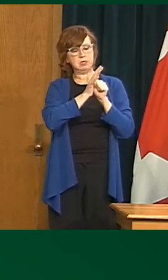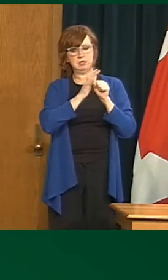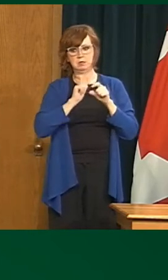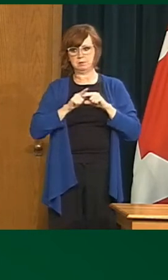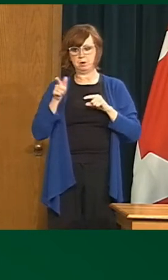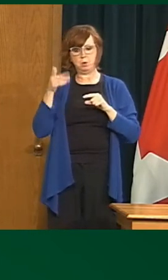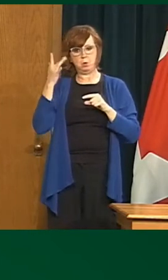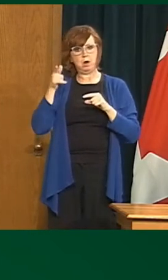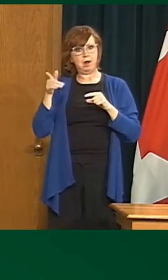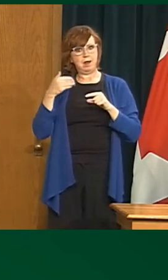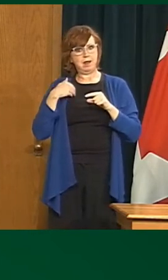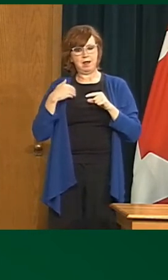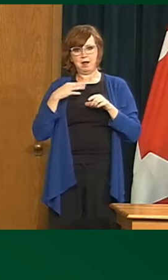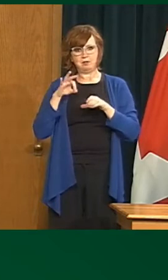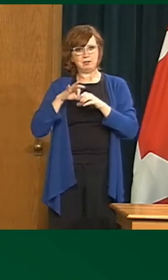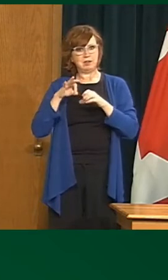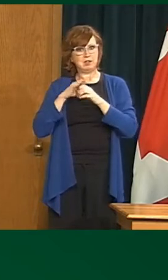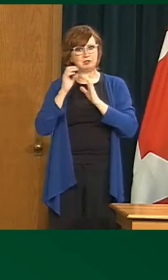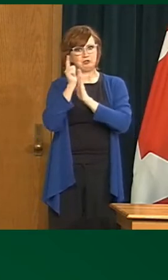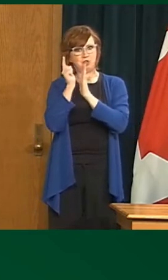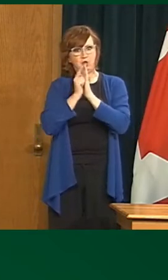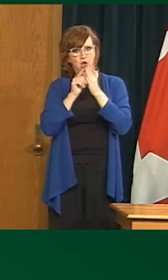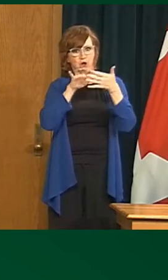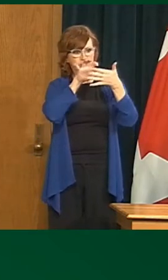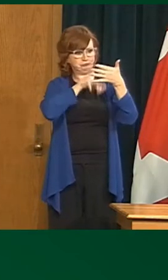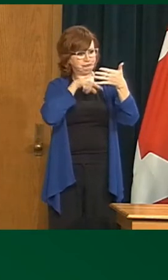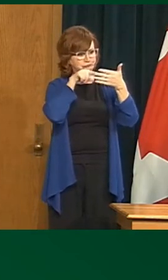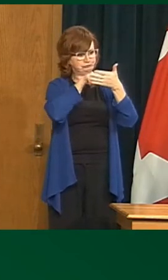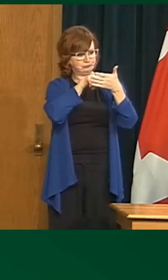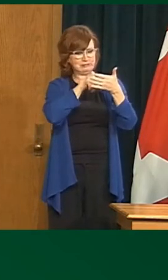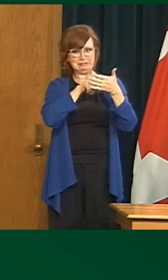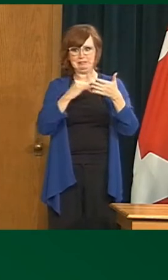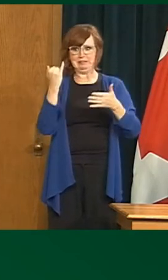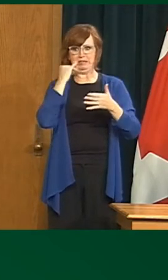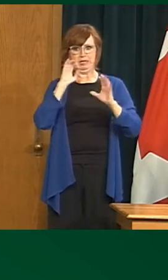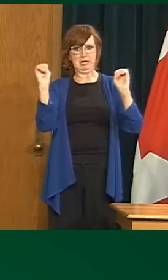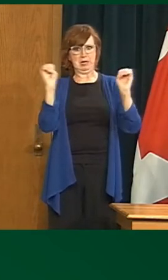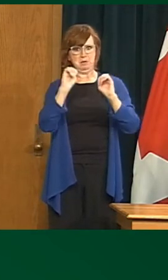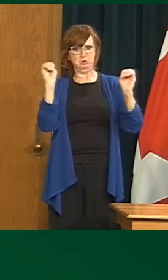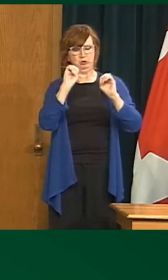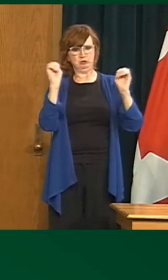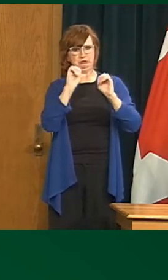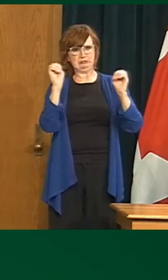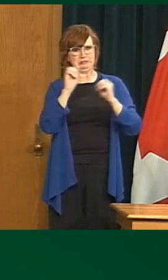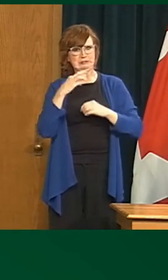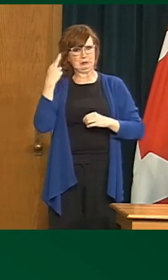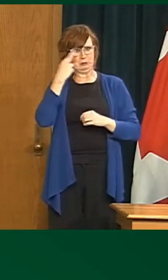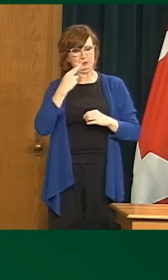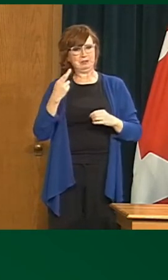emergency under the Elections Act, and it gives the Chief Electoral Officer the power to